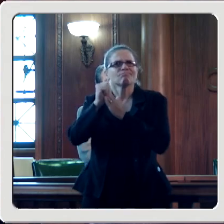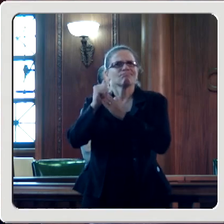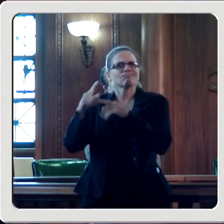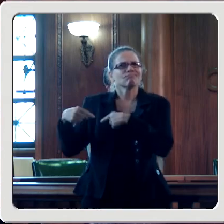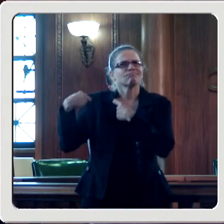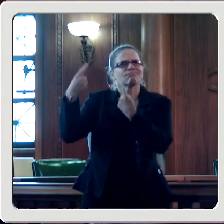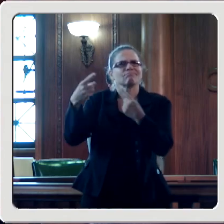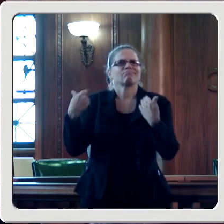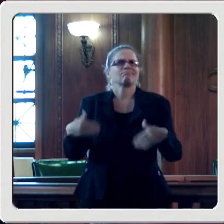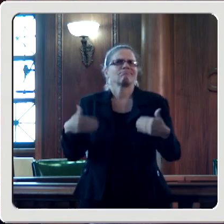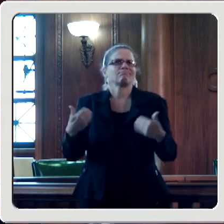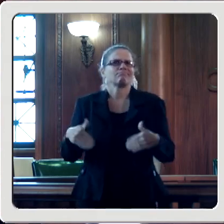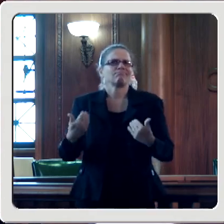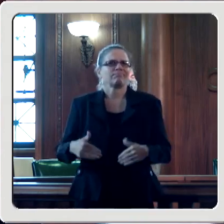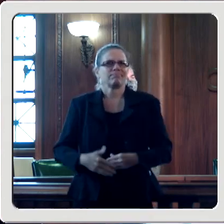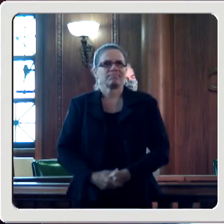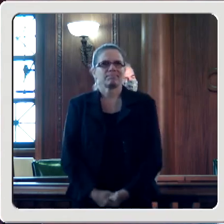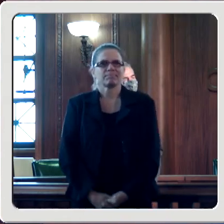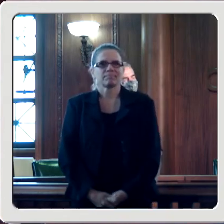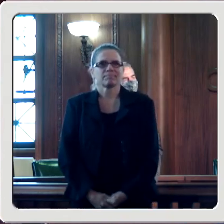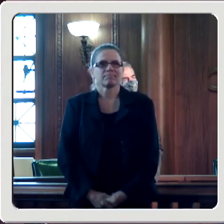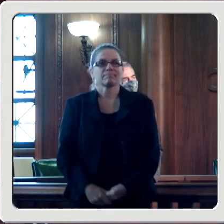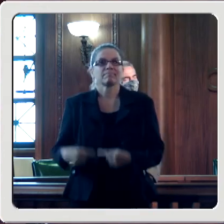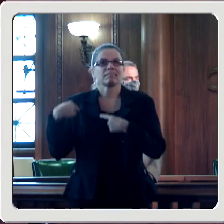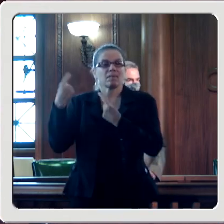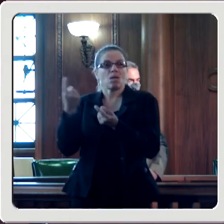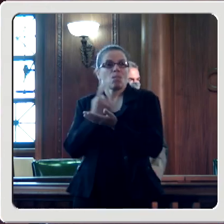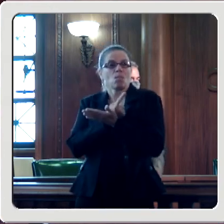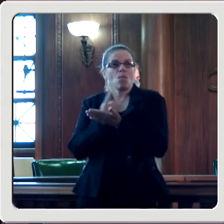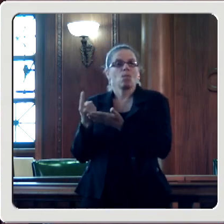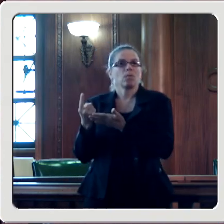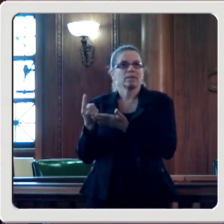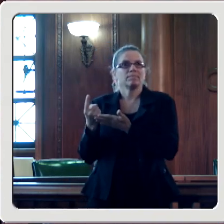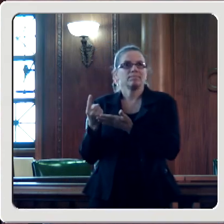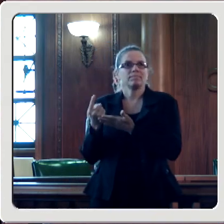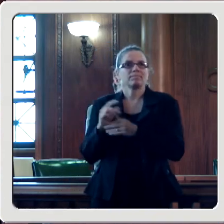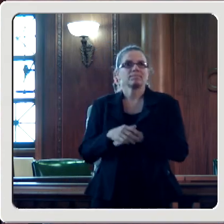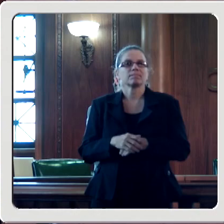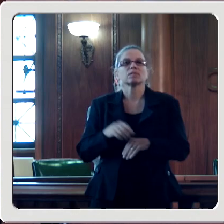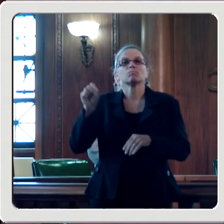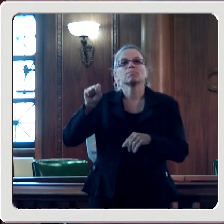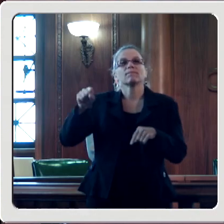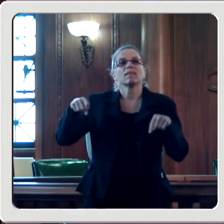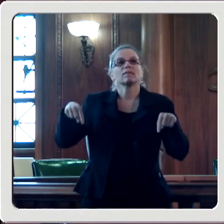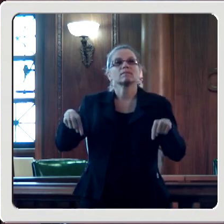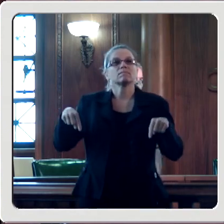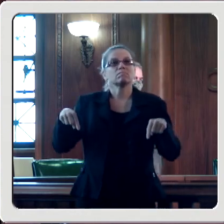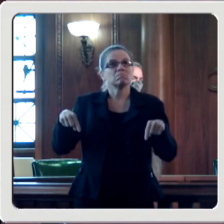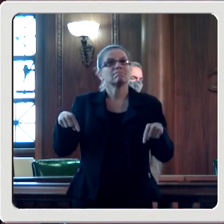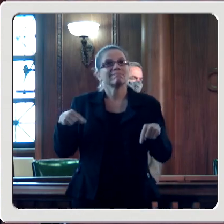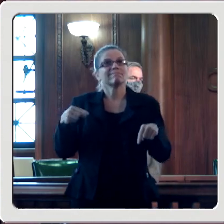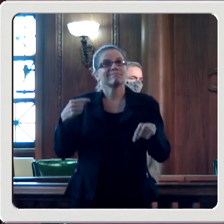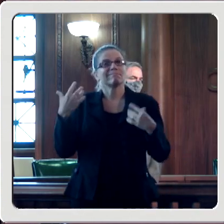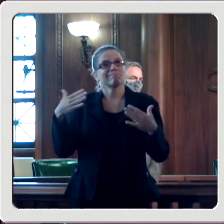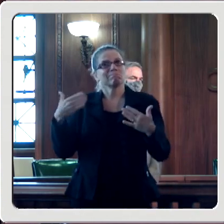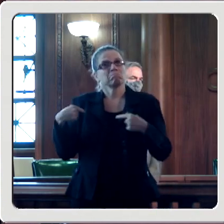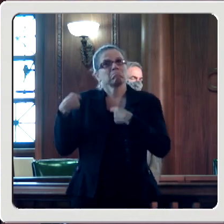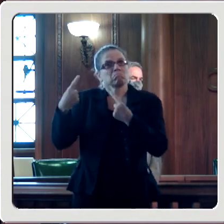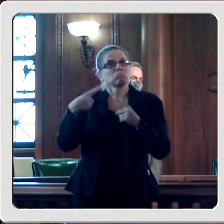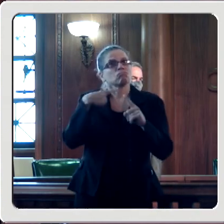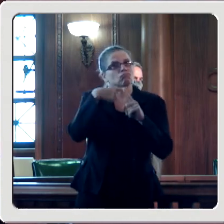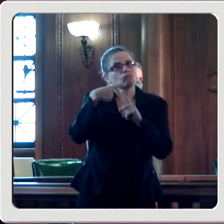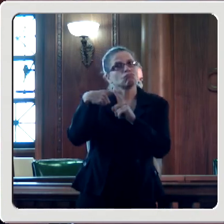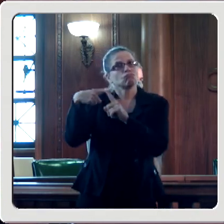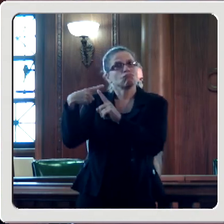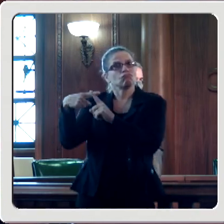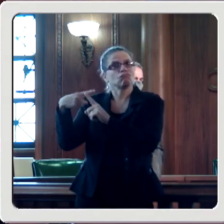This past week in the City of Springfield has brought many positive changes. Last Monday,